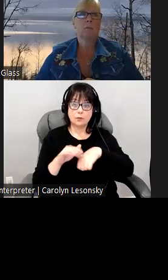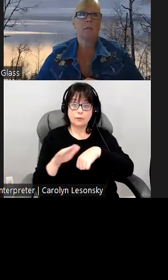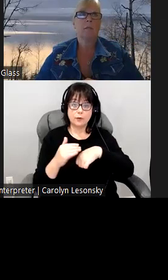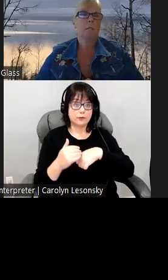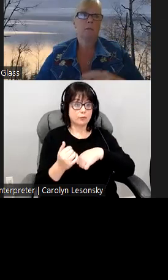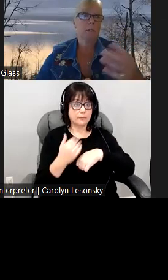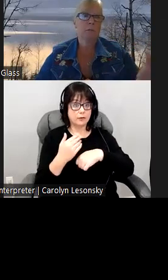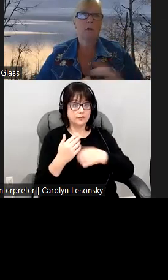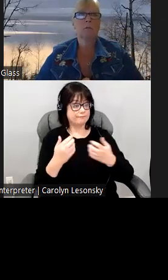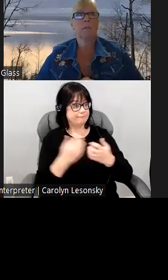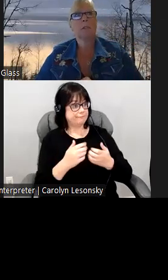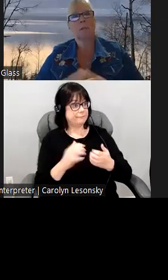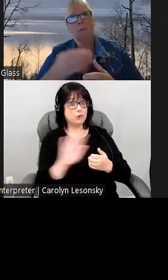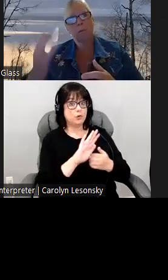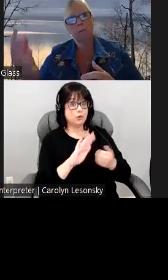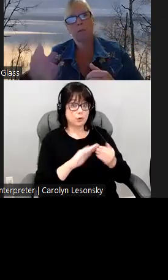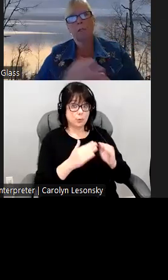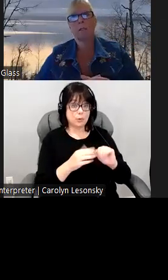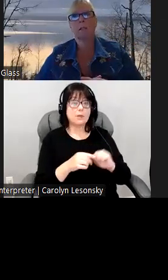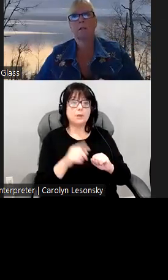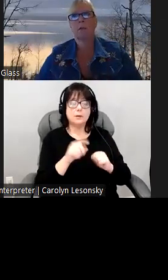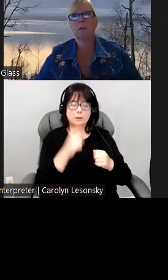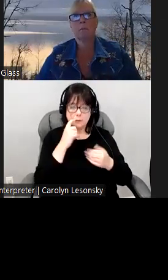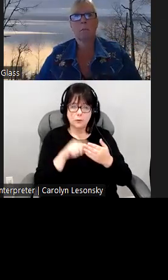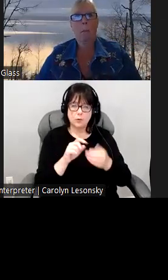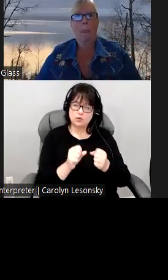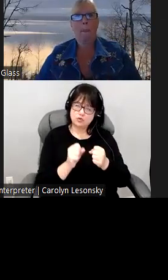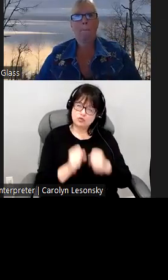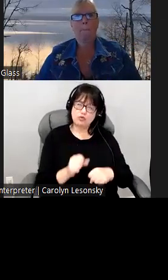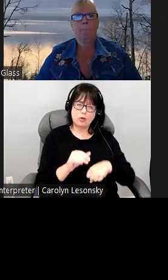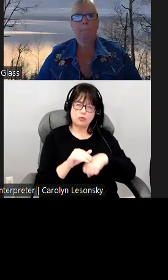places where you can see you have really strong referrals? Are there referrals that you'd like to cultivate?